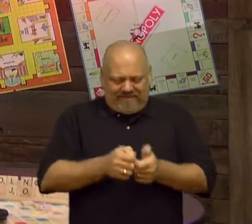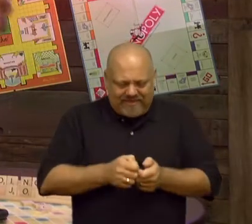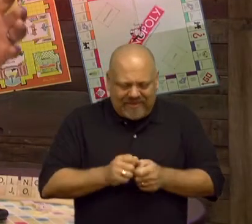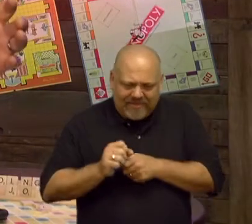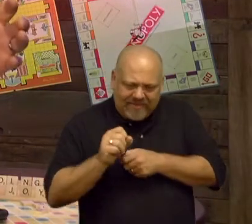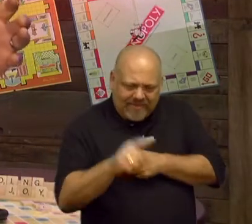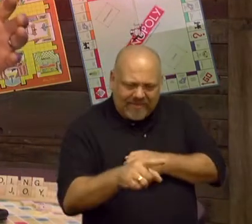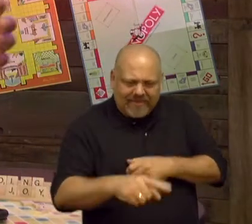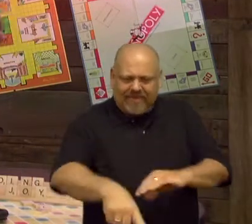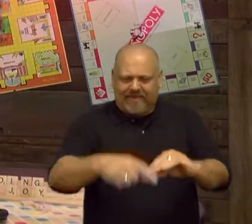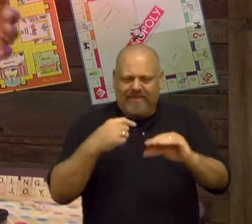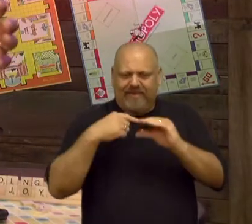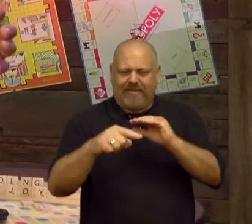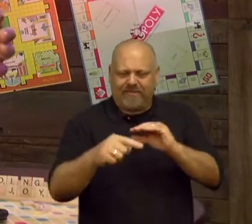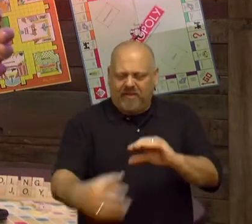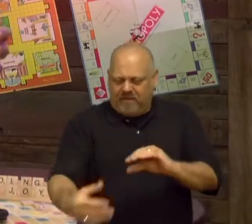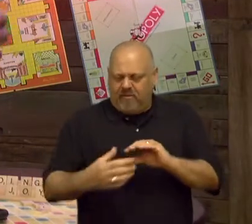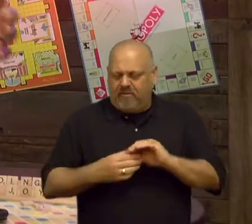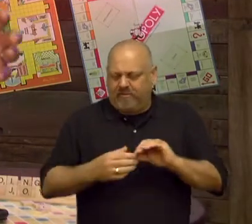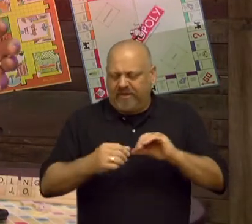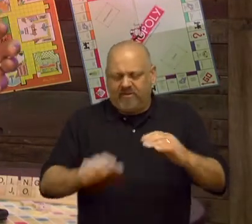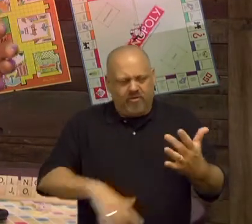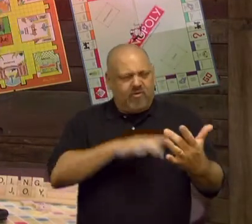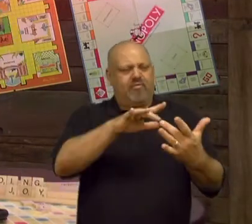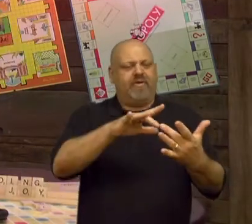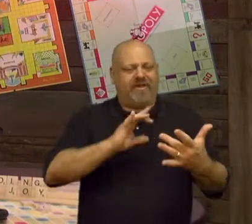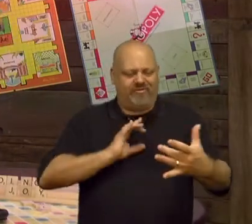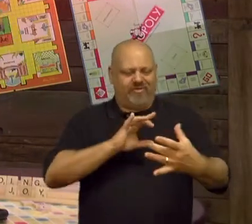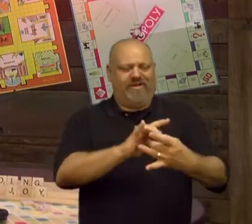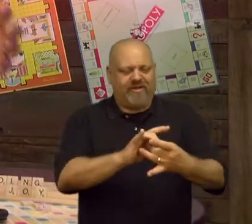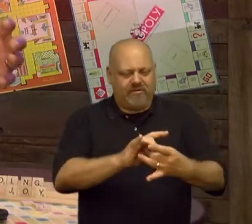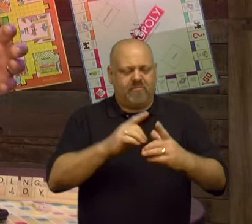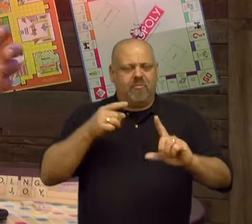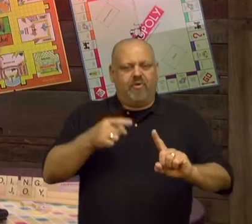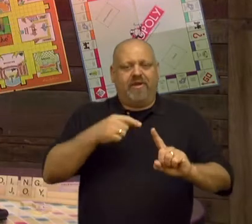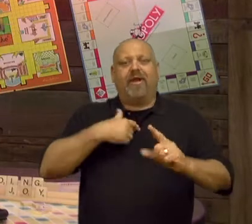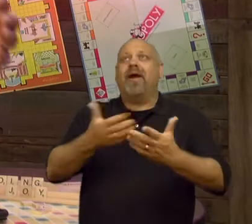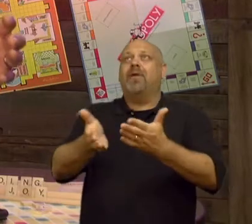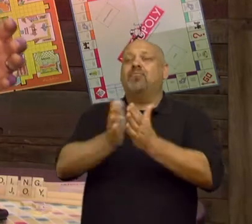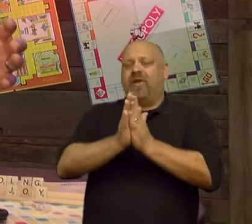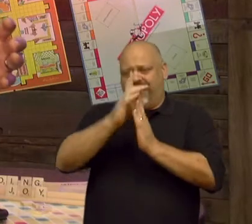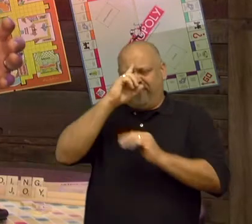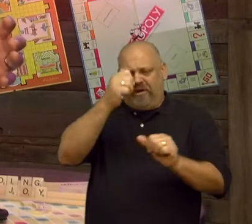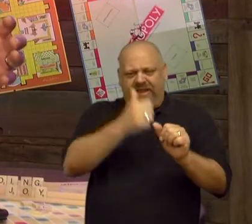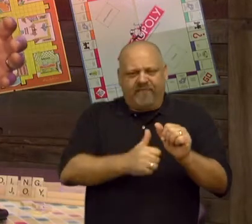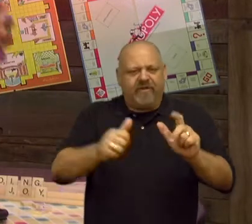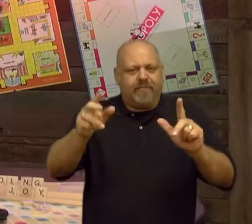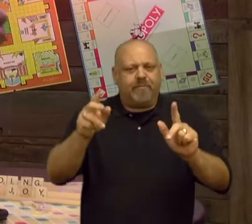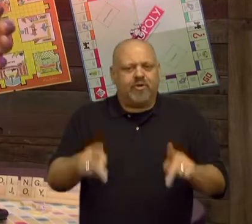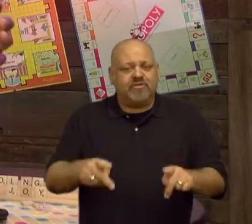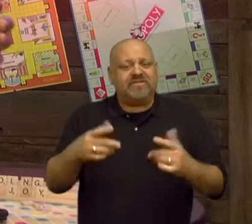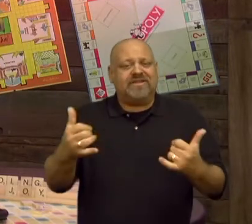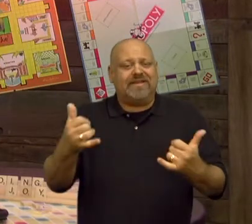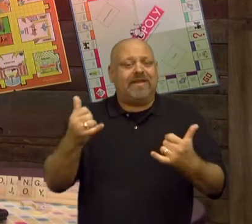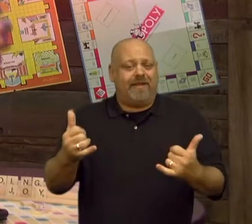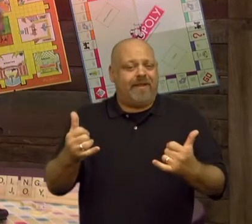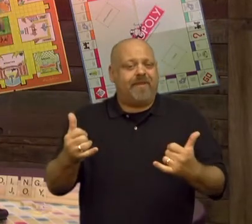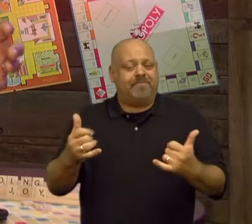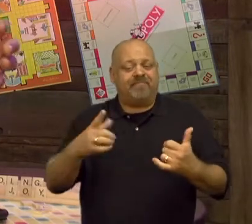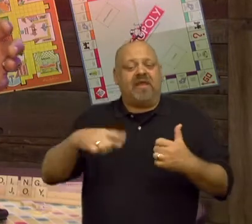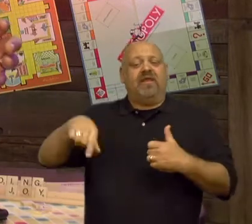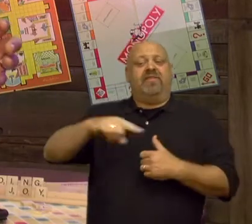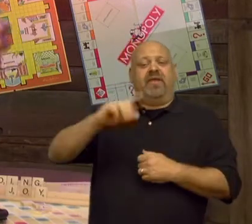that sends a text message or an email or a message or some sort of reach or connection point. I pray for